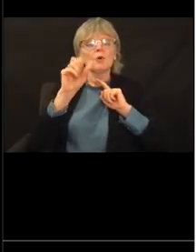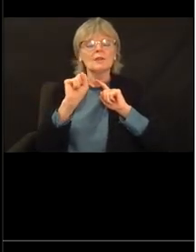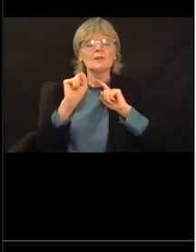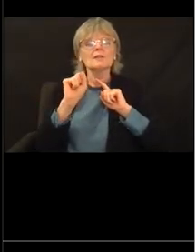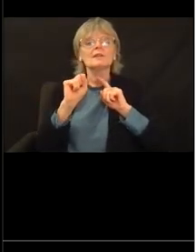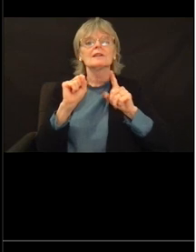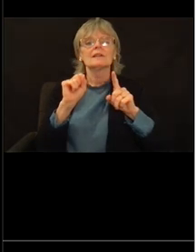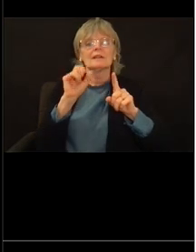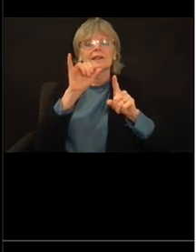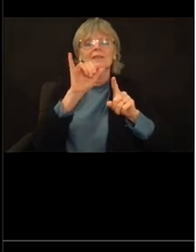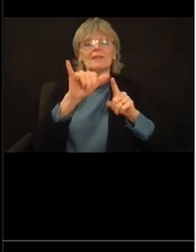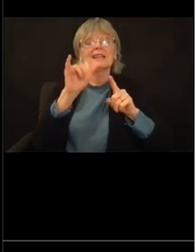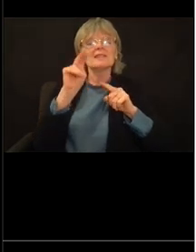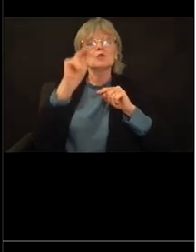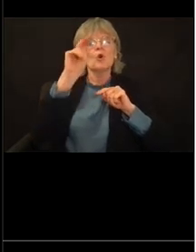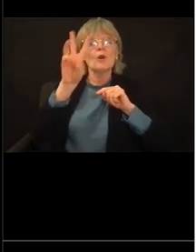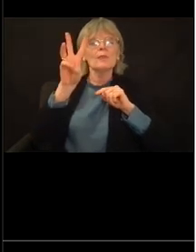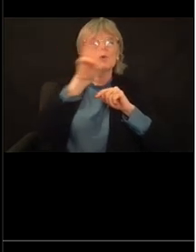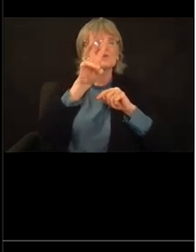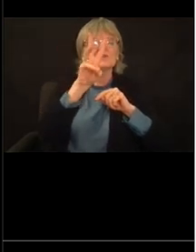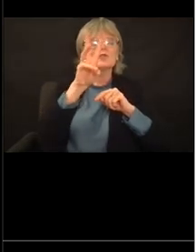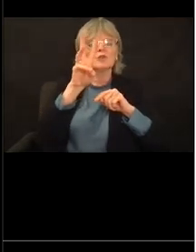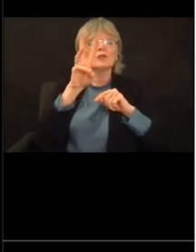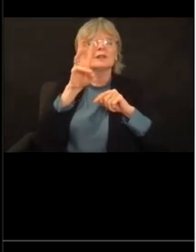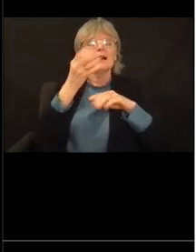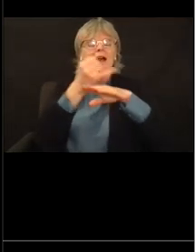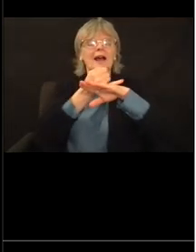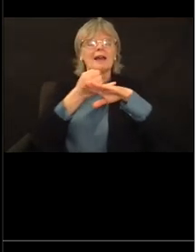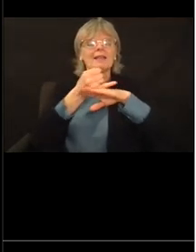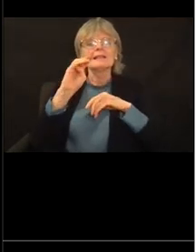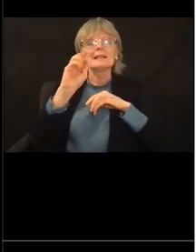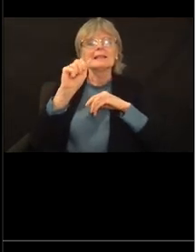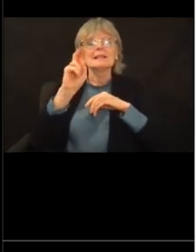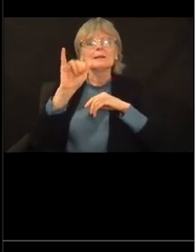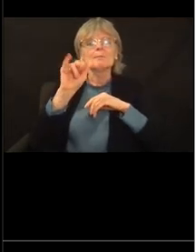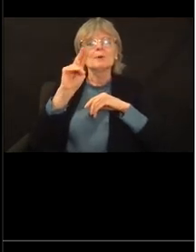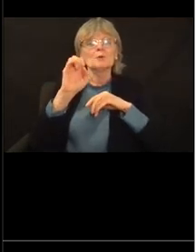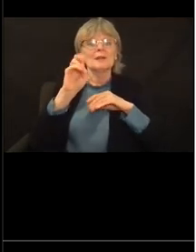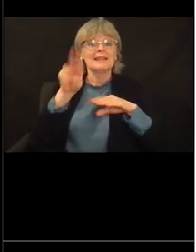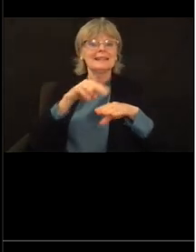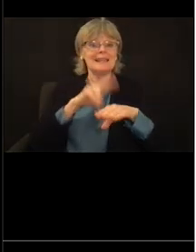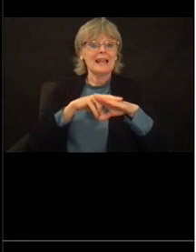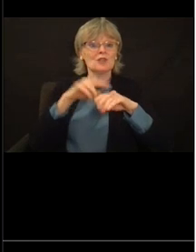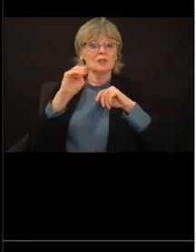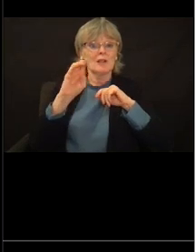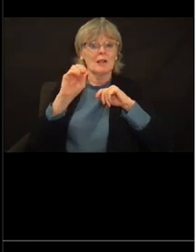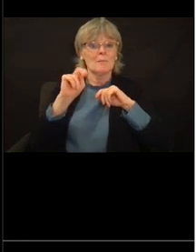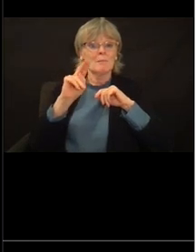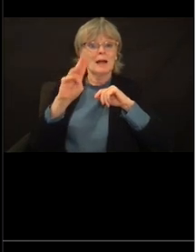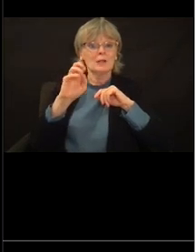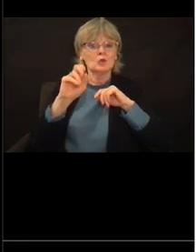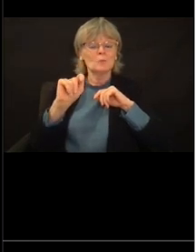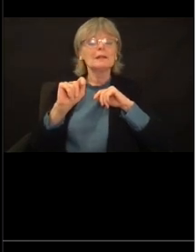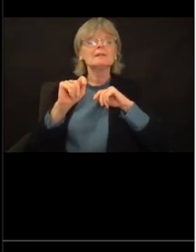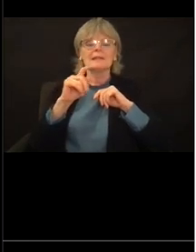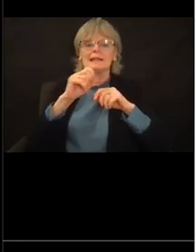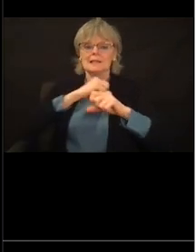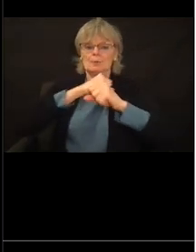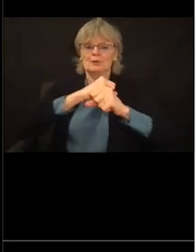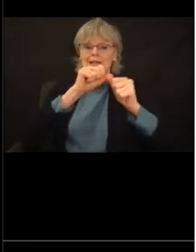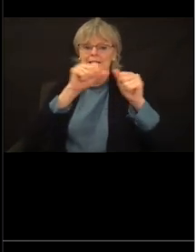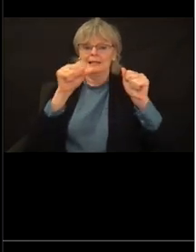Kea, the Northwestern Hawaiian Islands. It is a marine national monument. So it's a marine protected area. And she